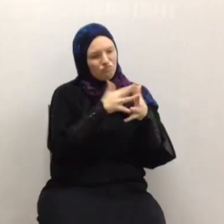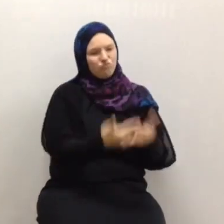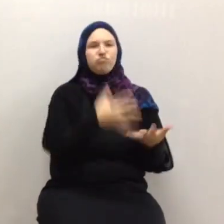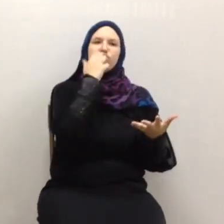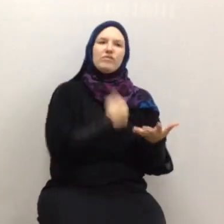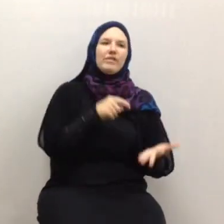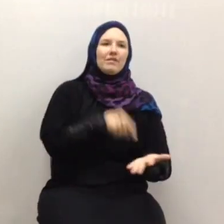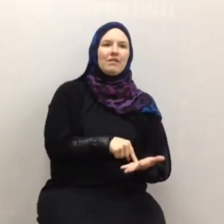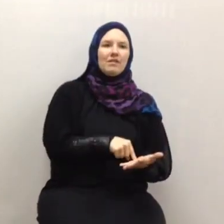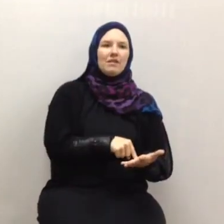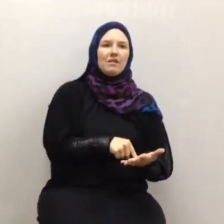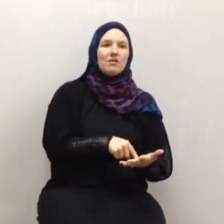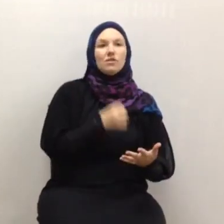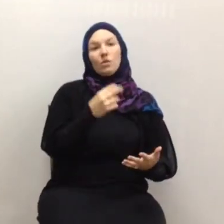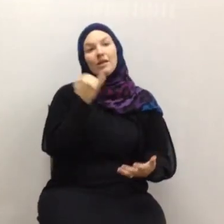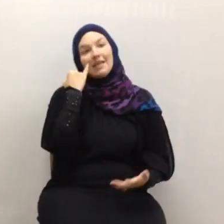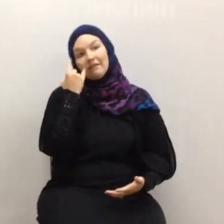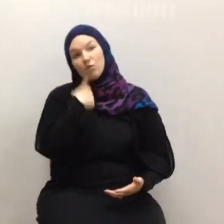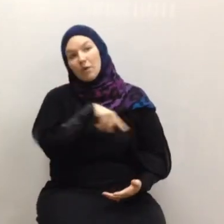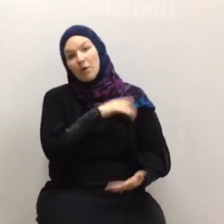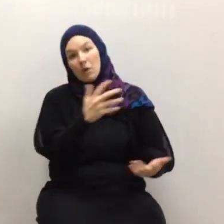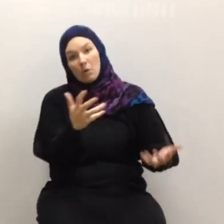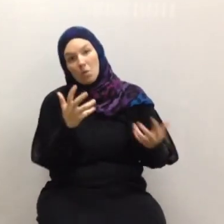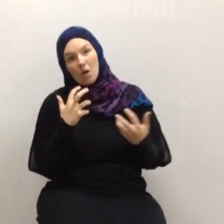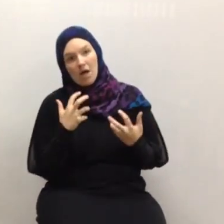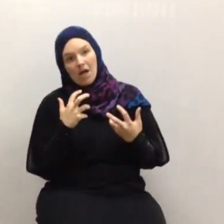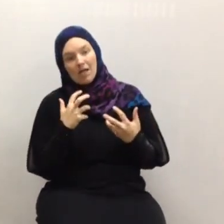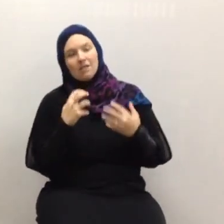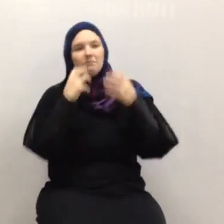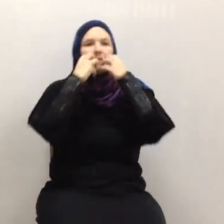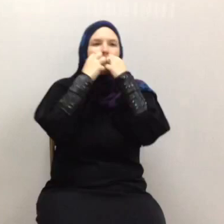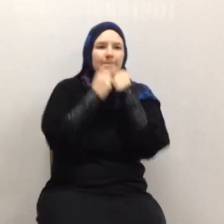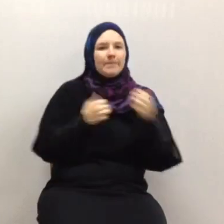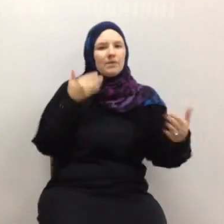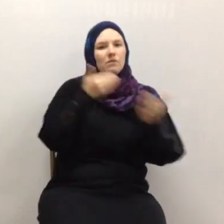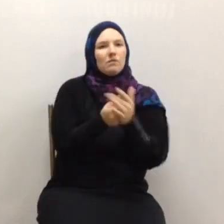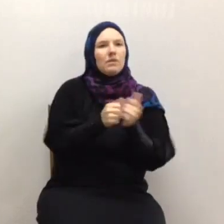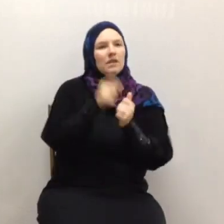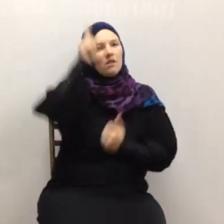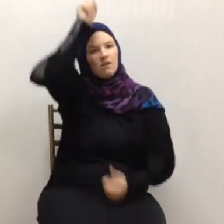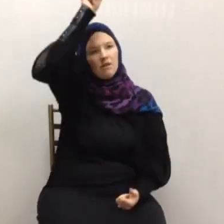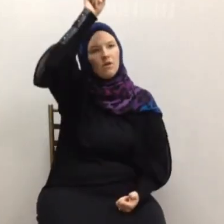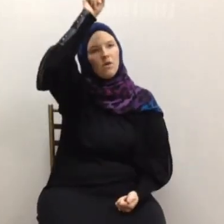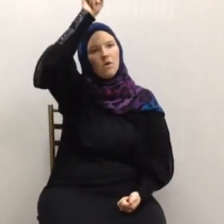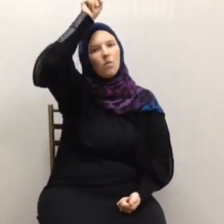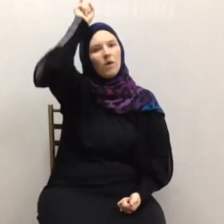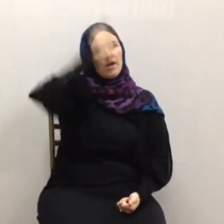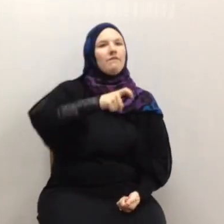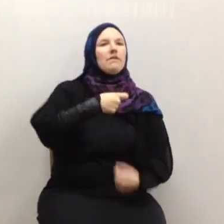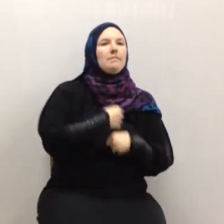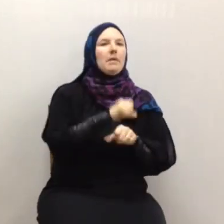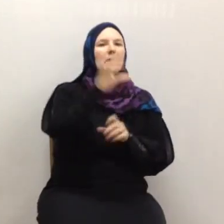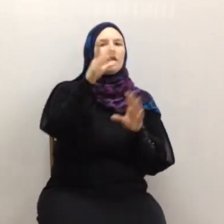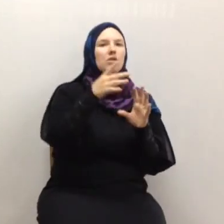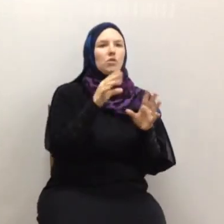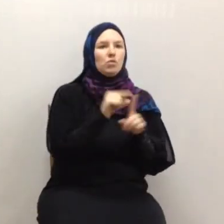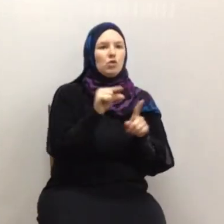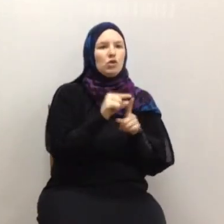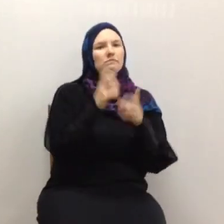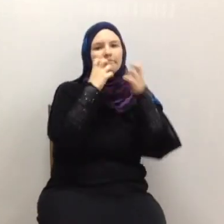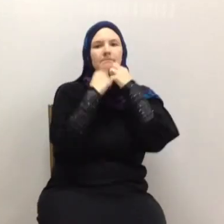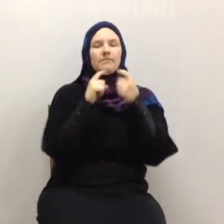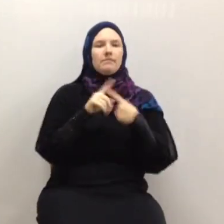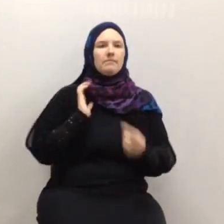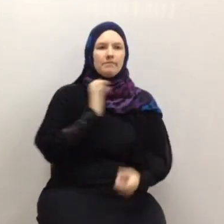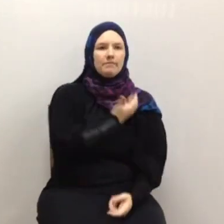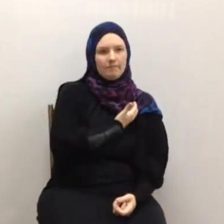be dear to Allah, we have to make His word dear to us. For our own